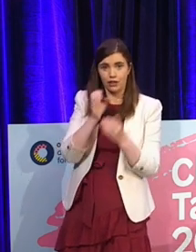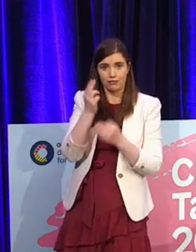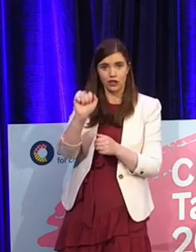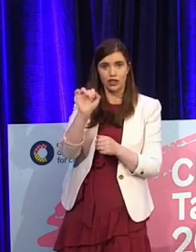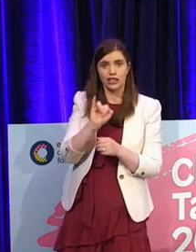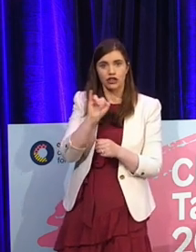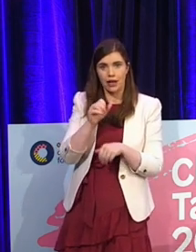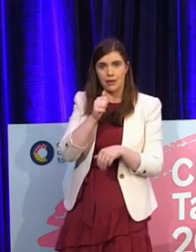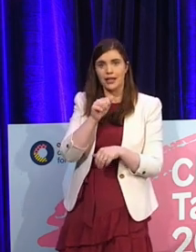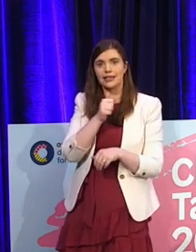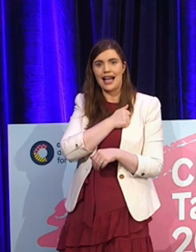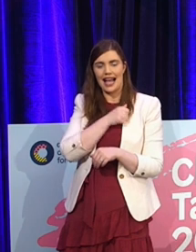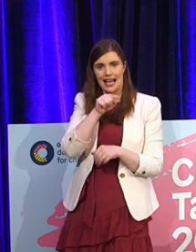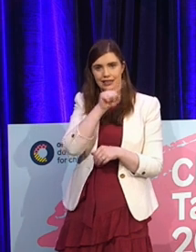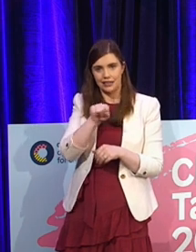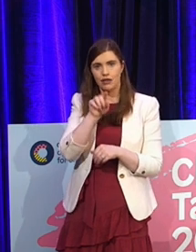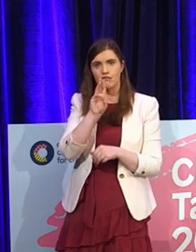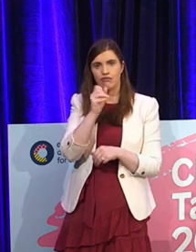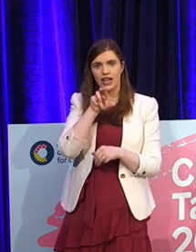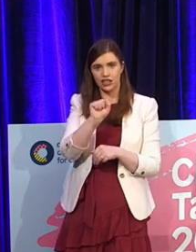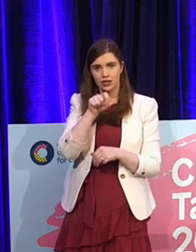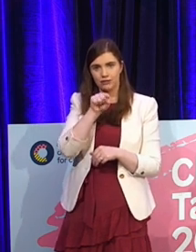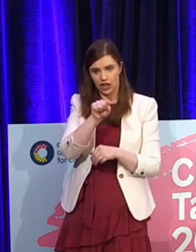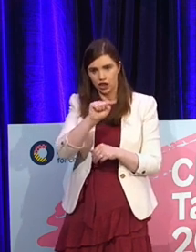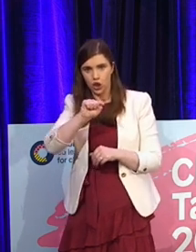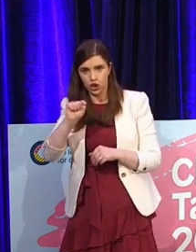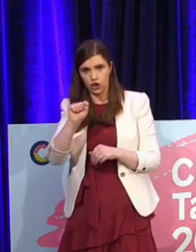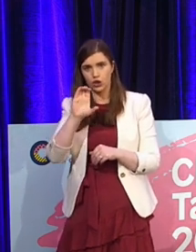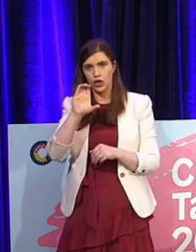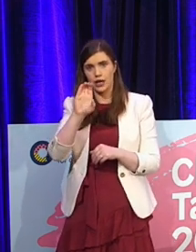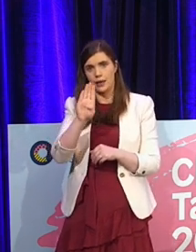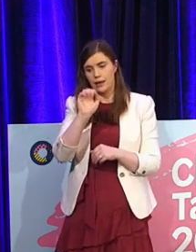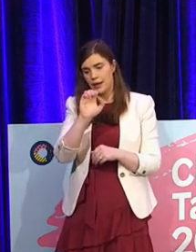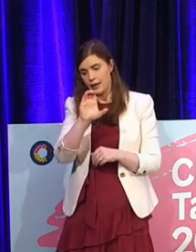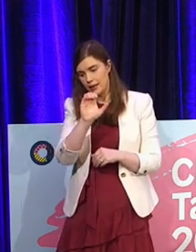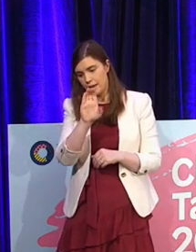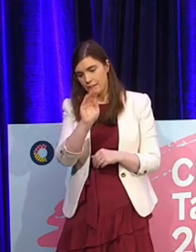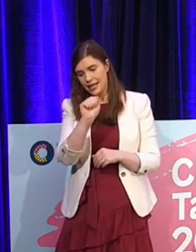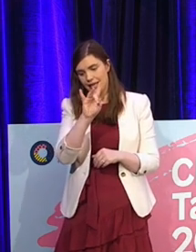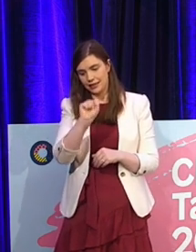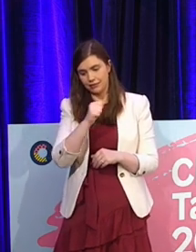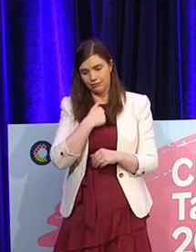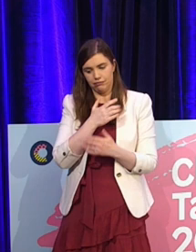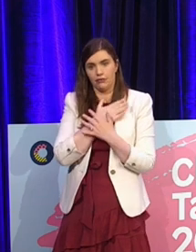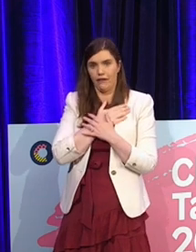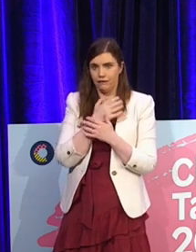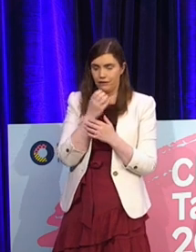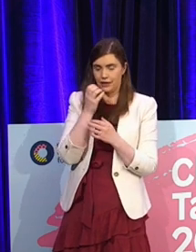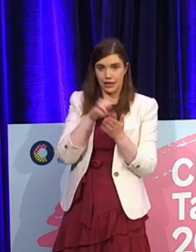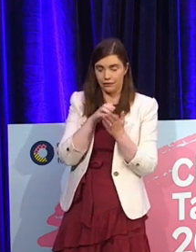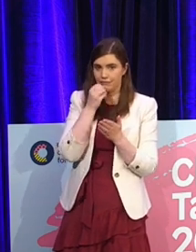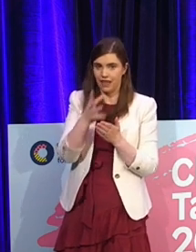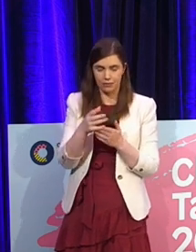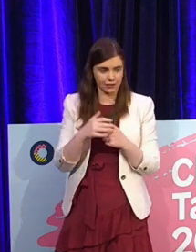That's at precious.underscorebakes. Her cakes are absolutely incredible. I am personally obsessed. The theme